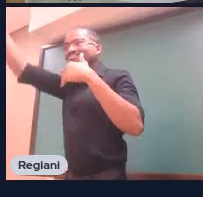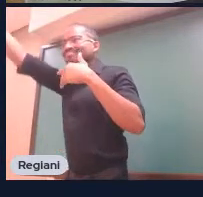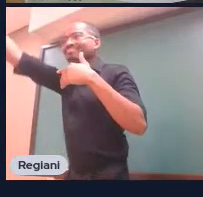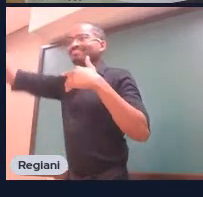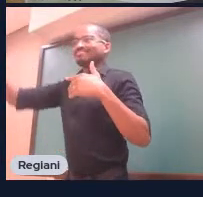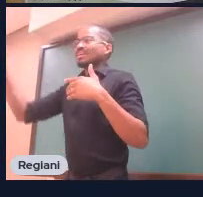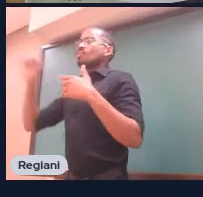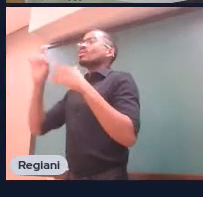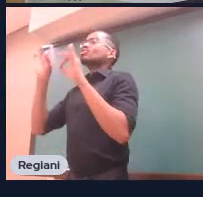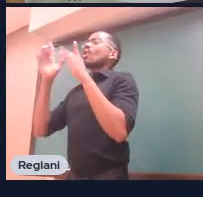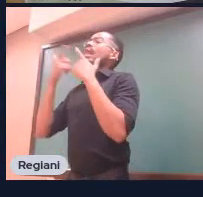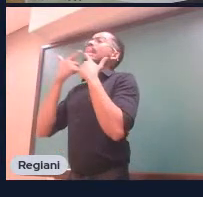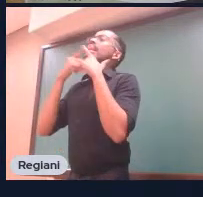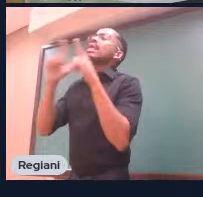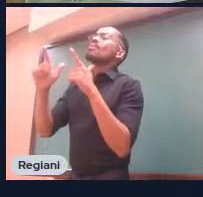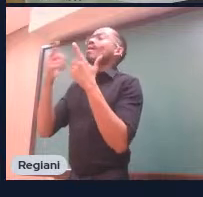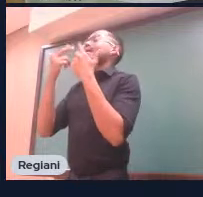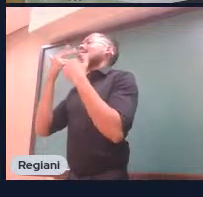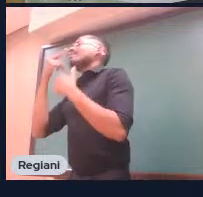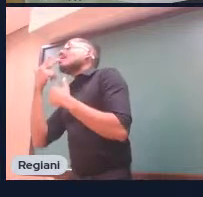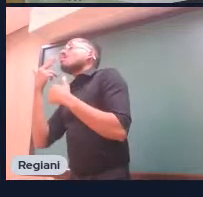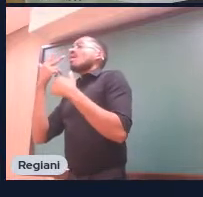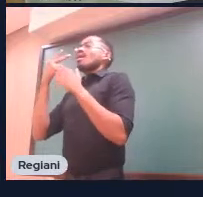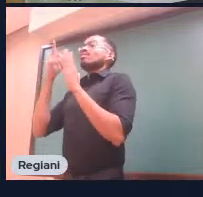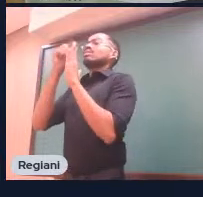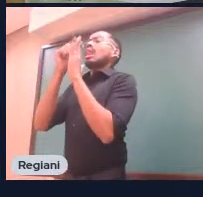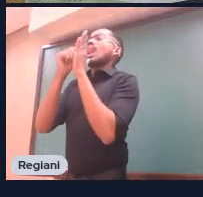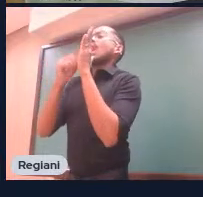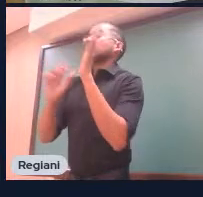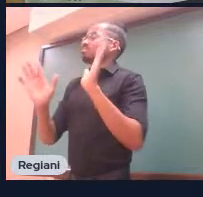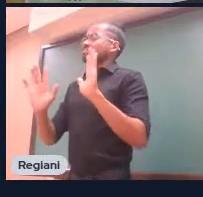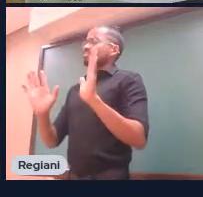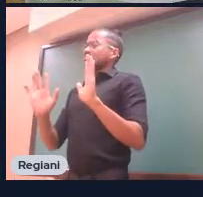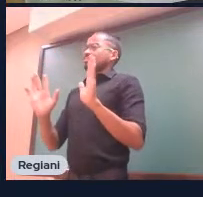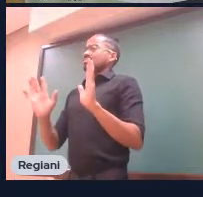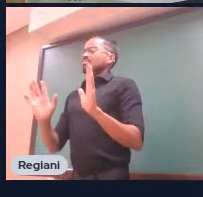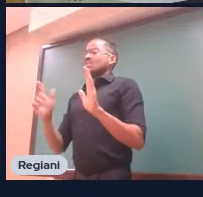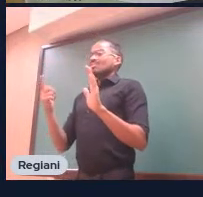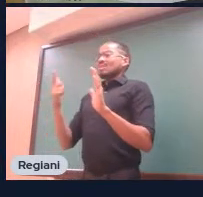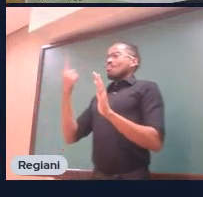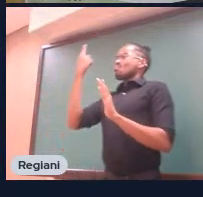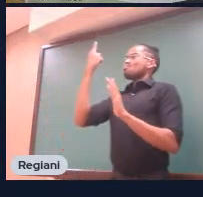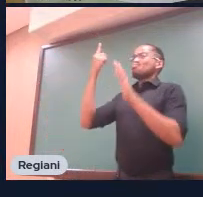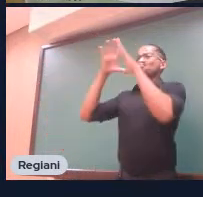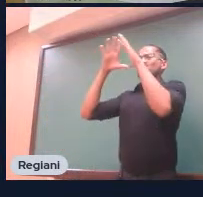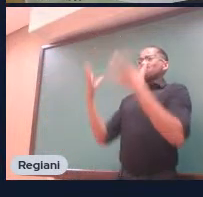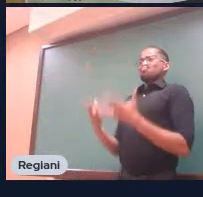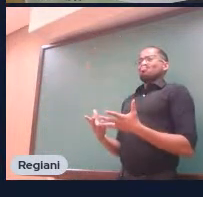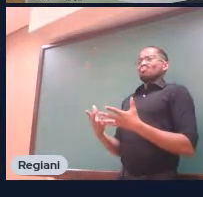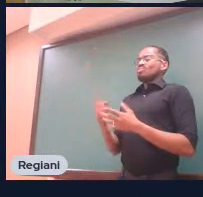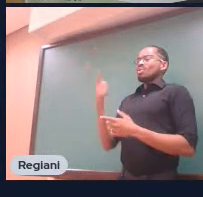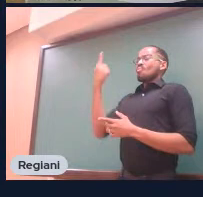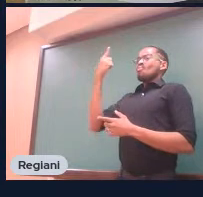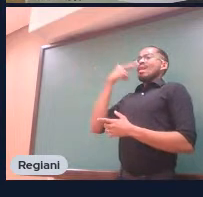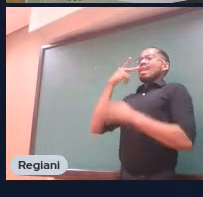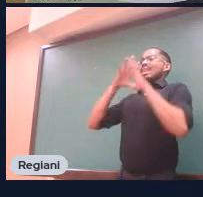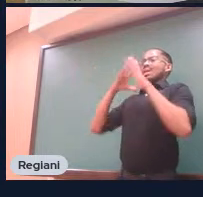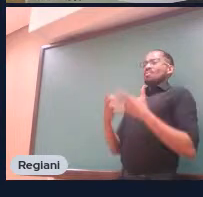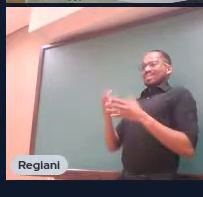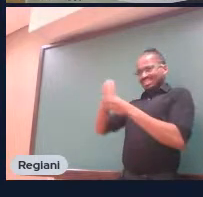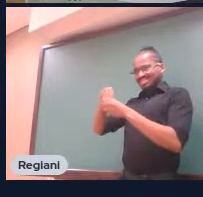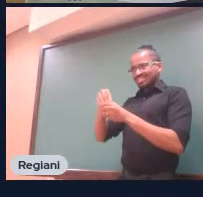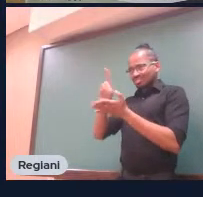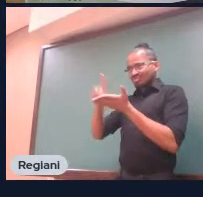not just language, it's images, it's sound, it's everything. So there's no lexis. Indeed, there is no language if you want in future dictionaries.